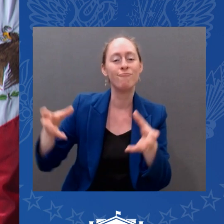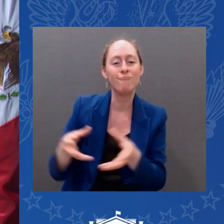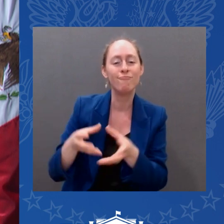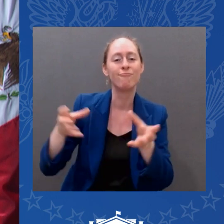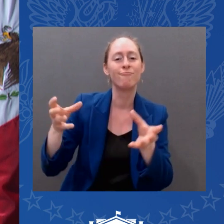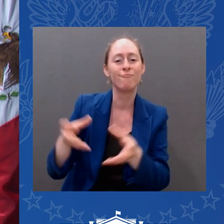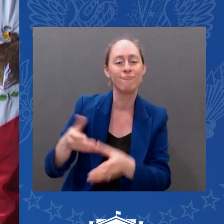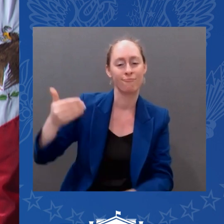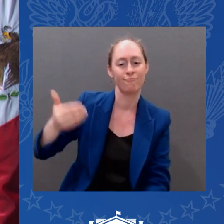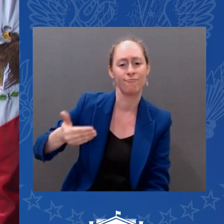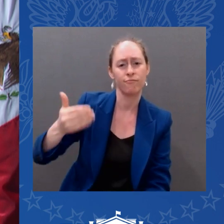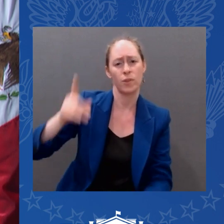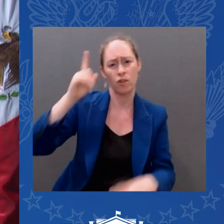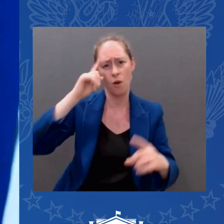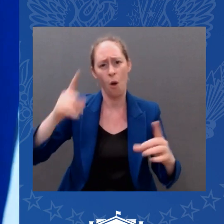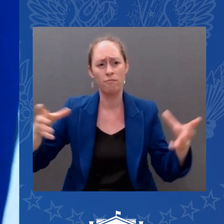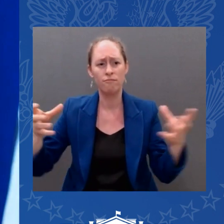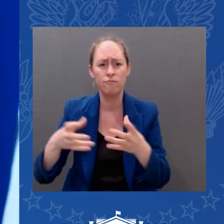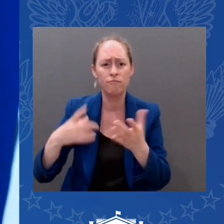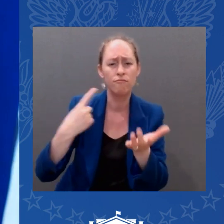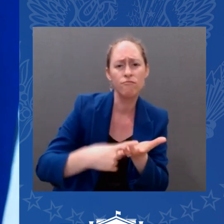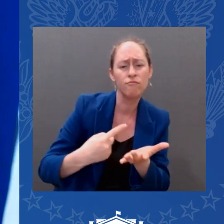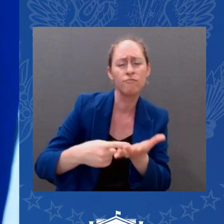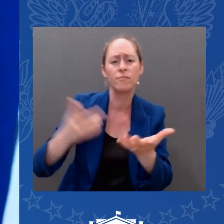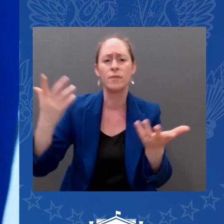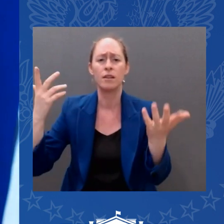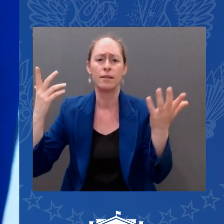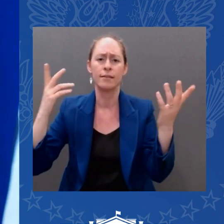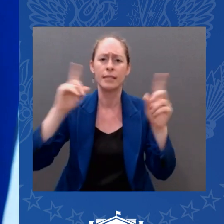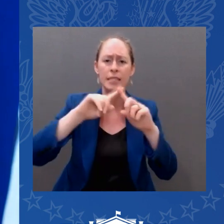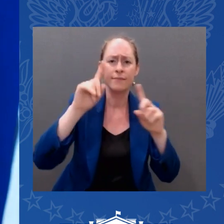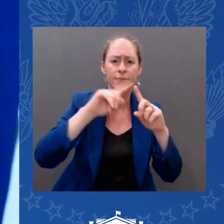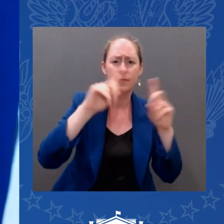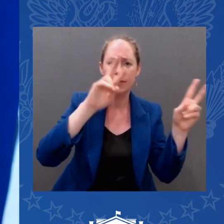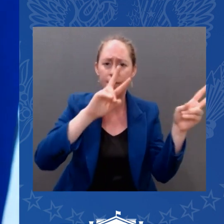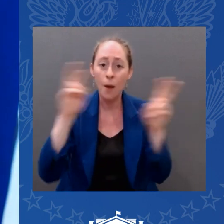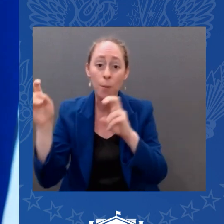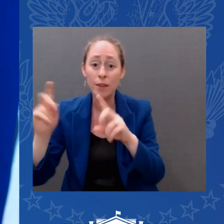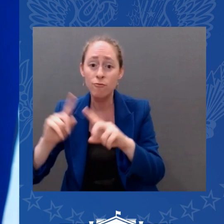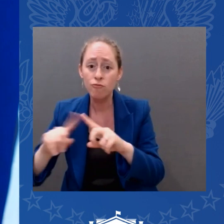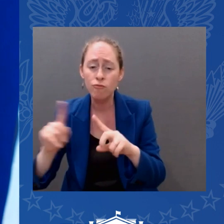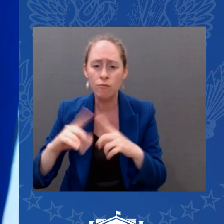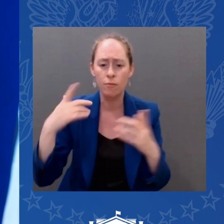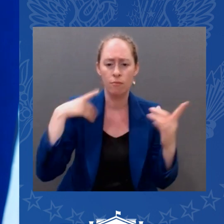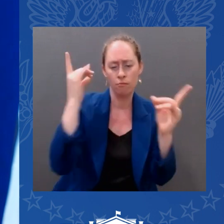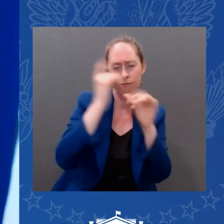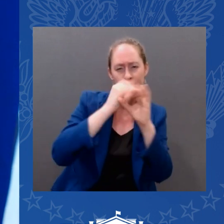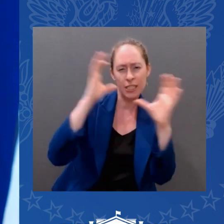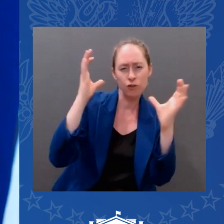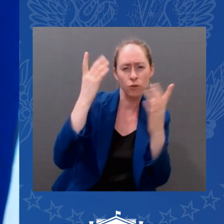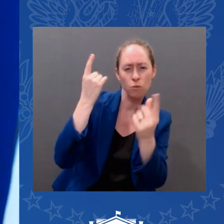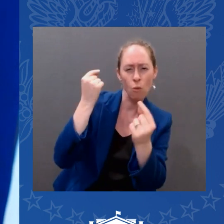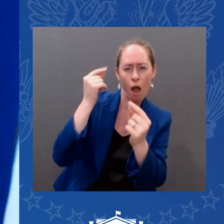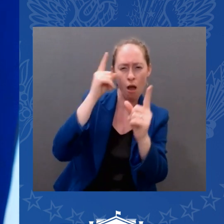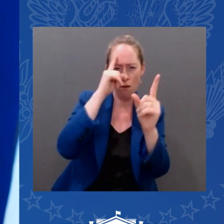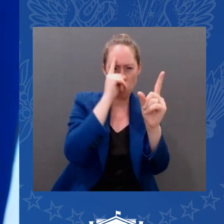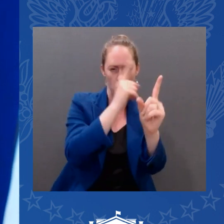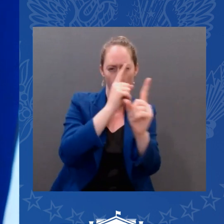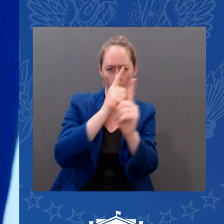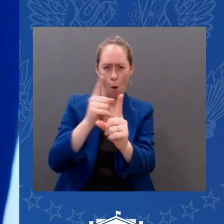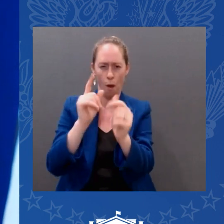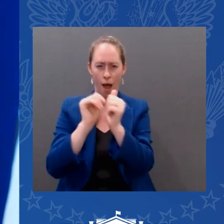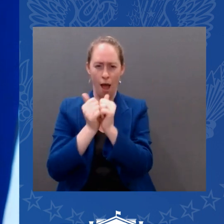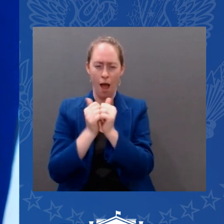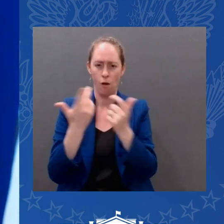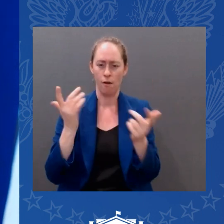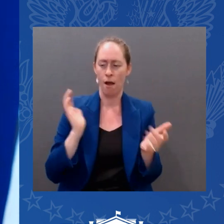vision for the future development of our region. We also have an opportunity of